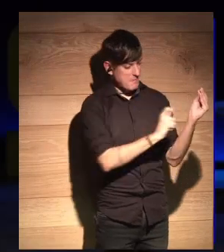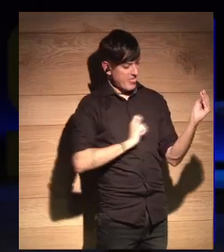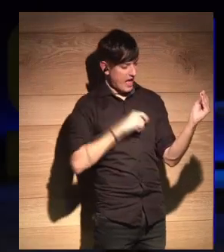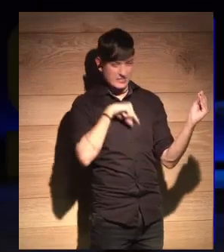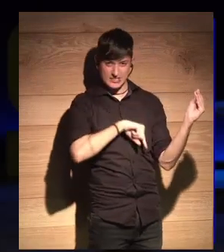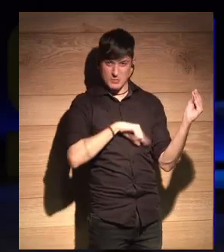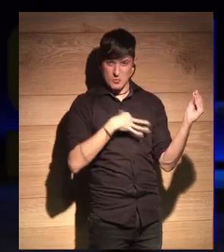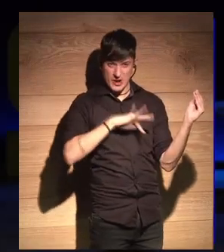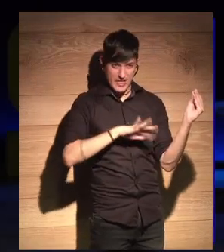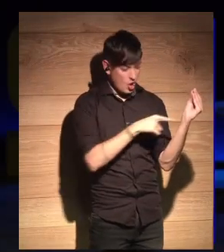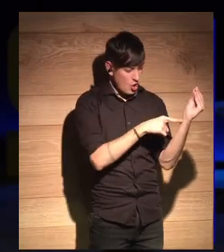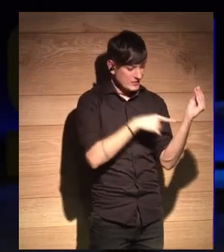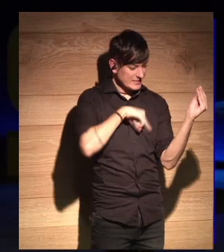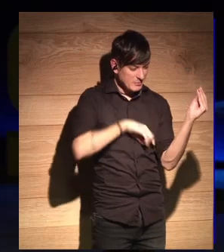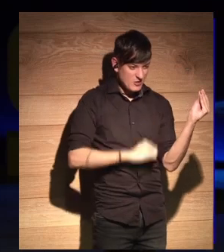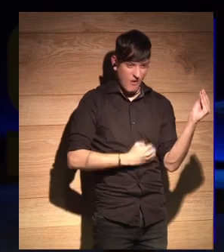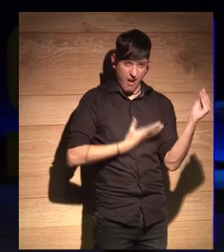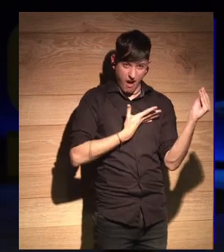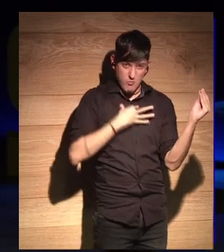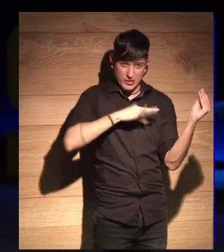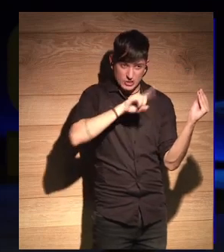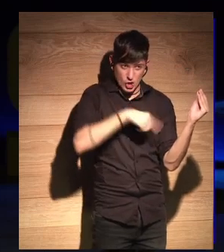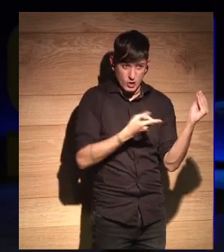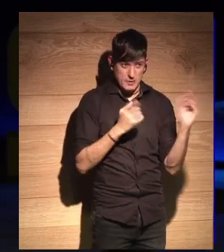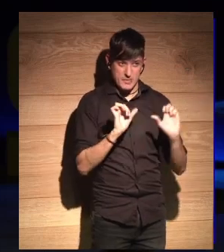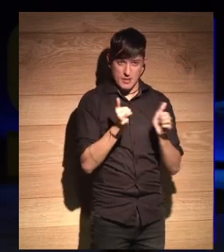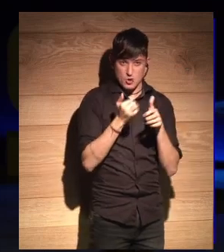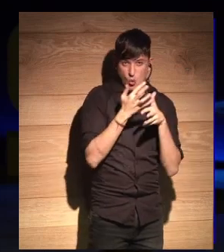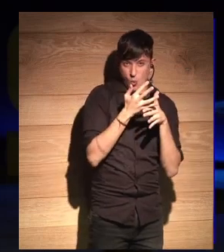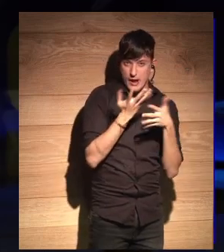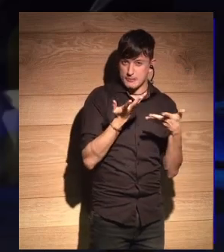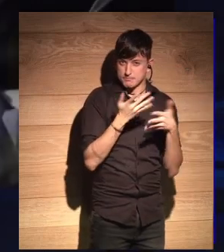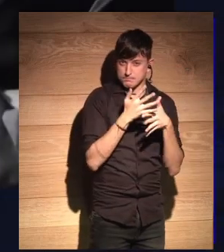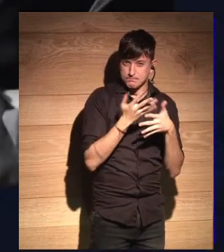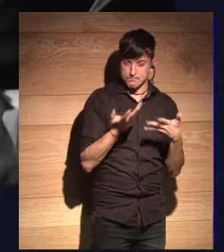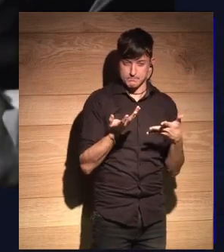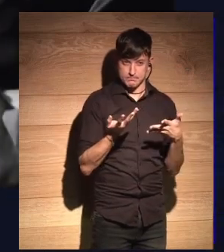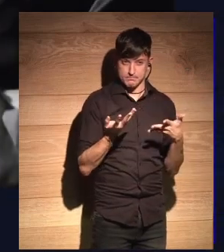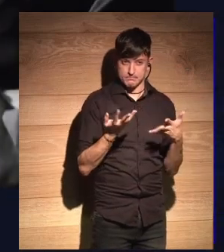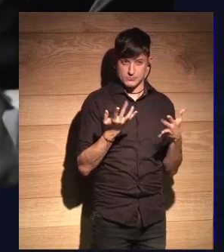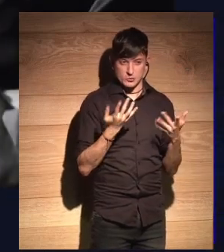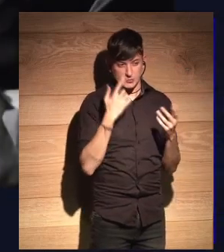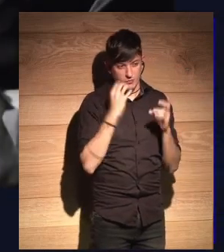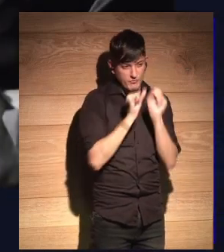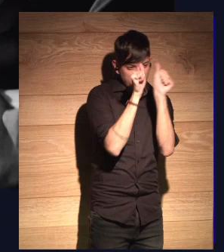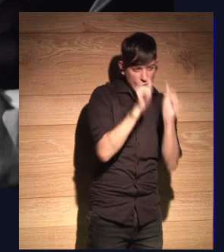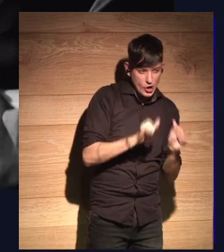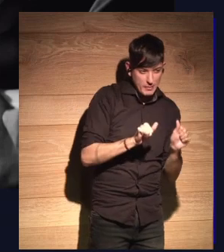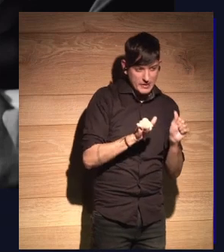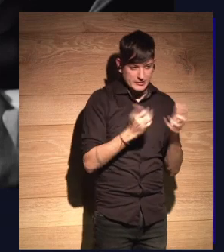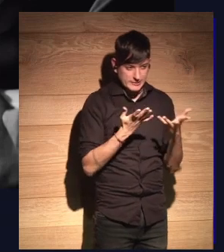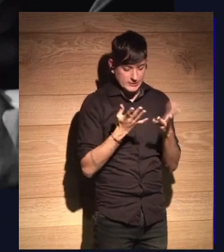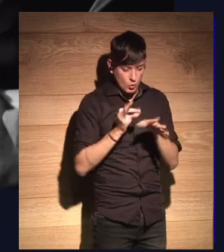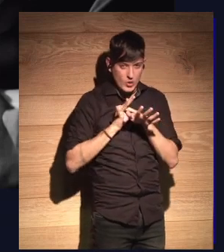started playing with many early forms of it. We wrote a script. It started to turn into, rather than